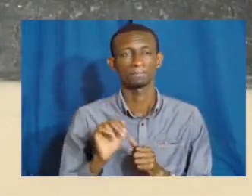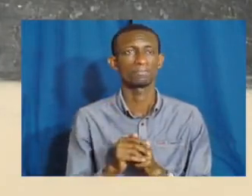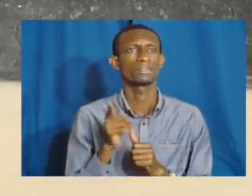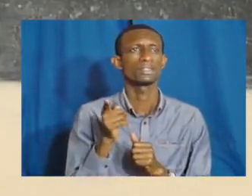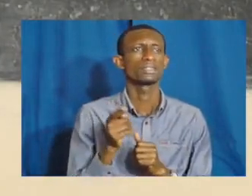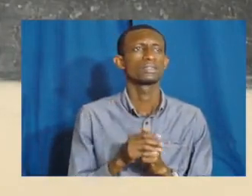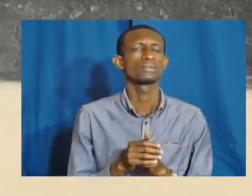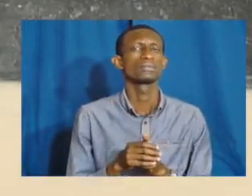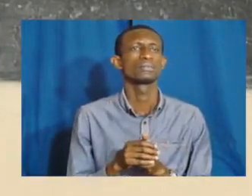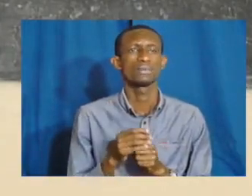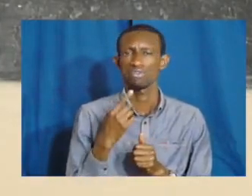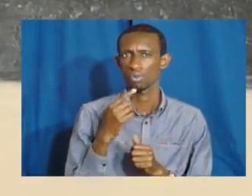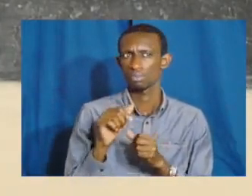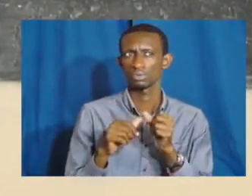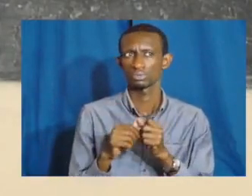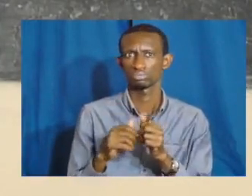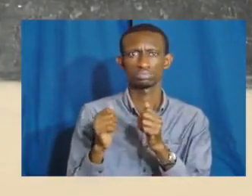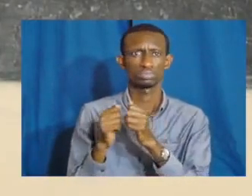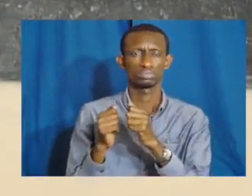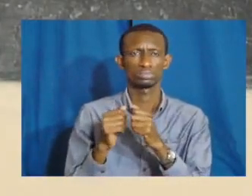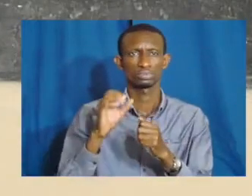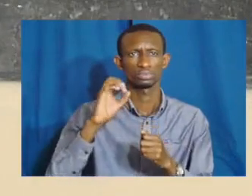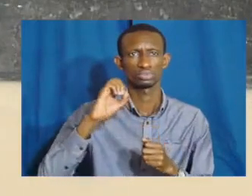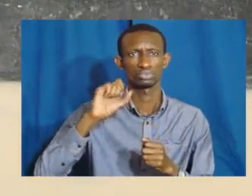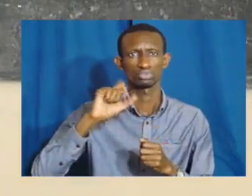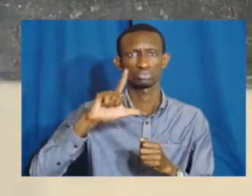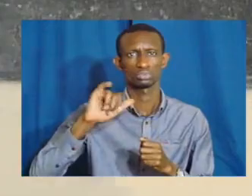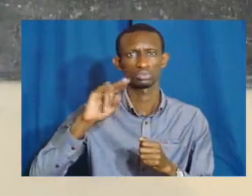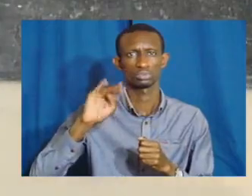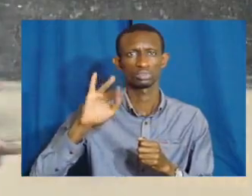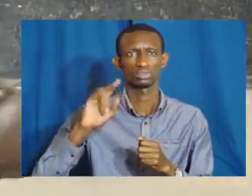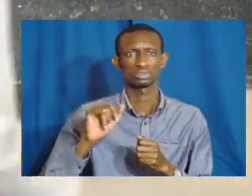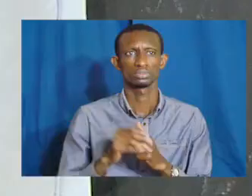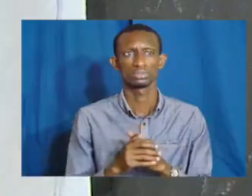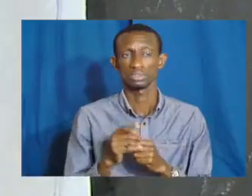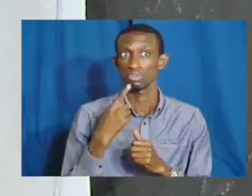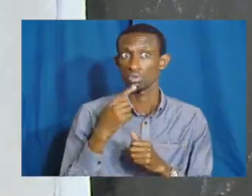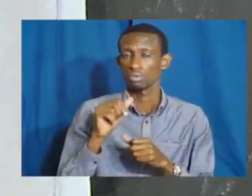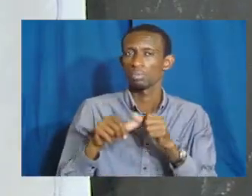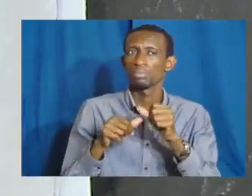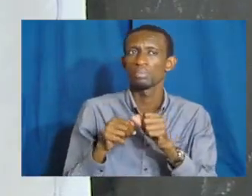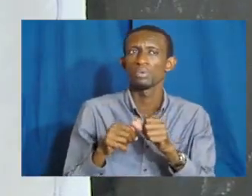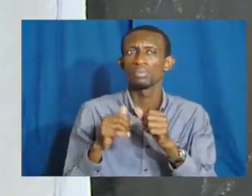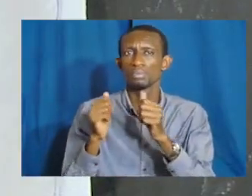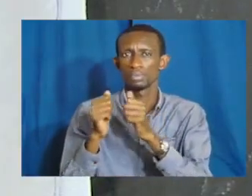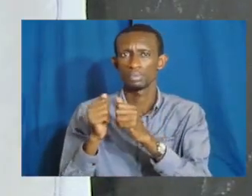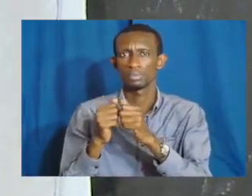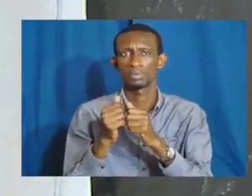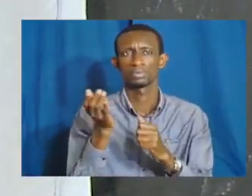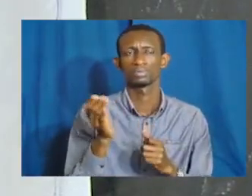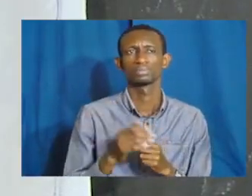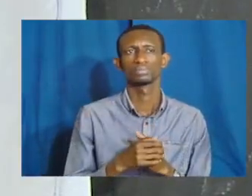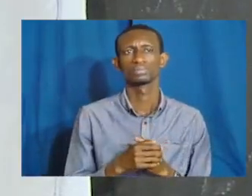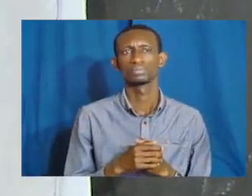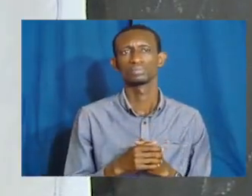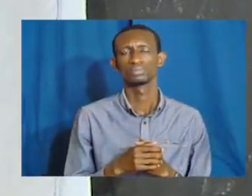talking about the boiling point. That is number one. We can also talk about the solubility of the compounds.